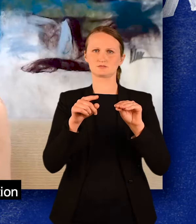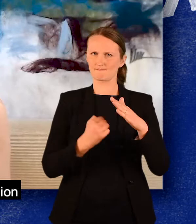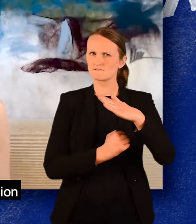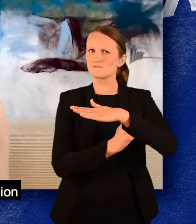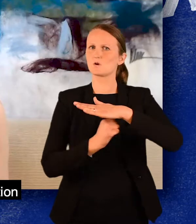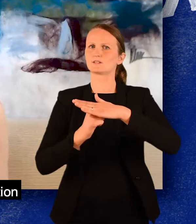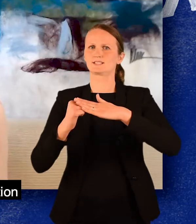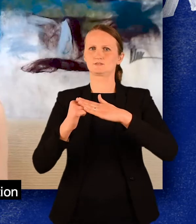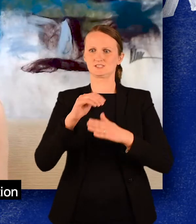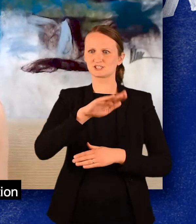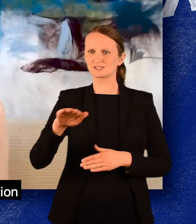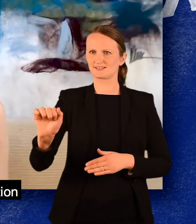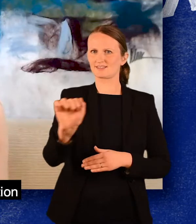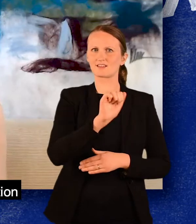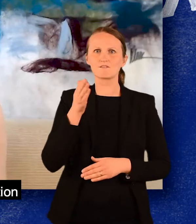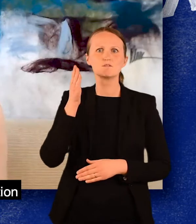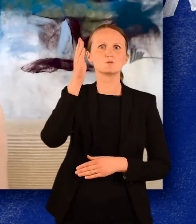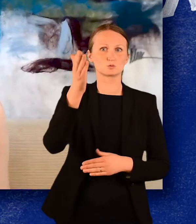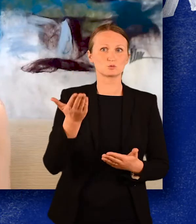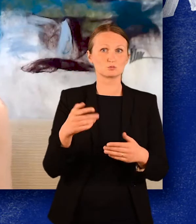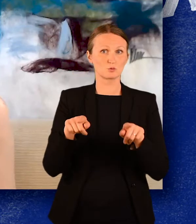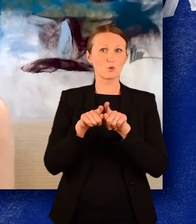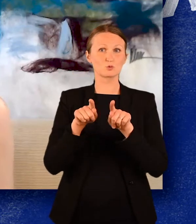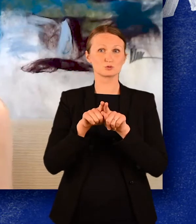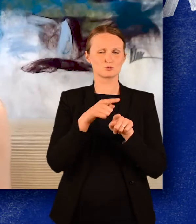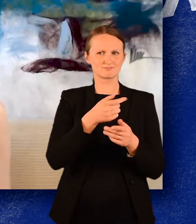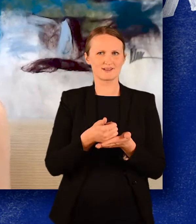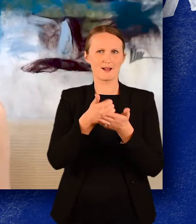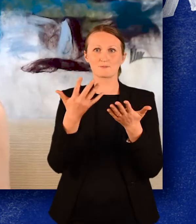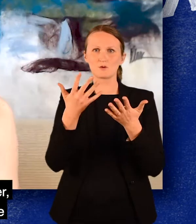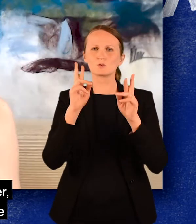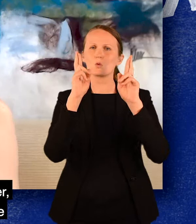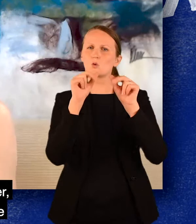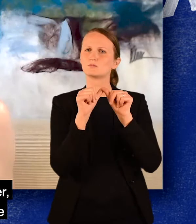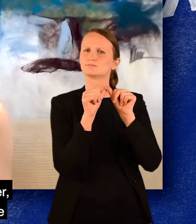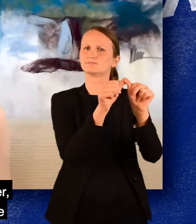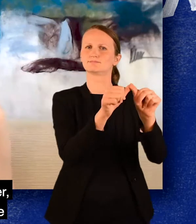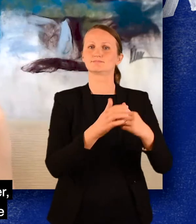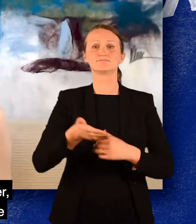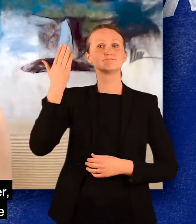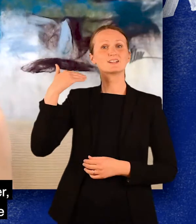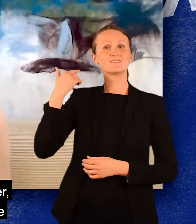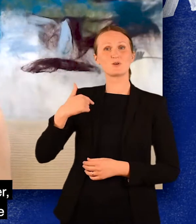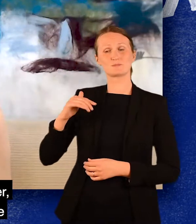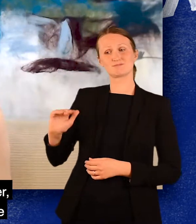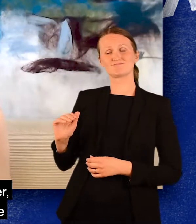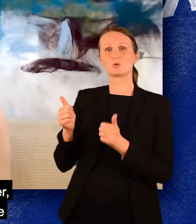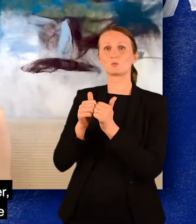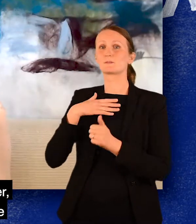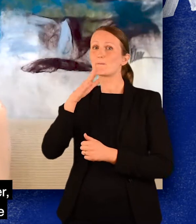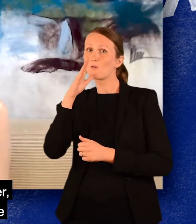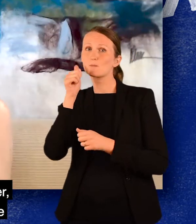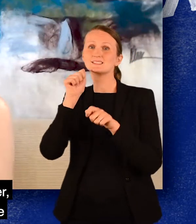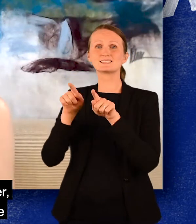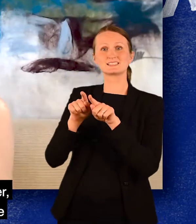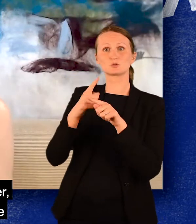Education is not only the foundation of children's futures, it keeps hope alive. I was kidnapped with my mother, my sister,